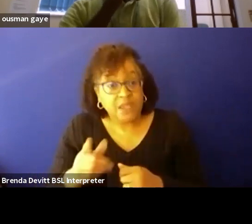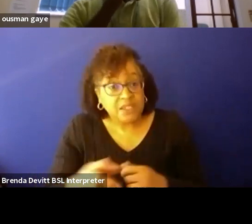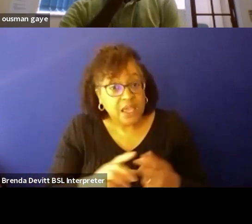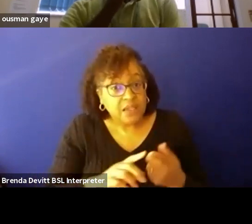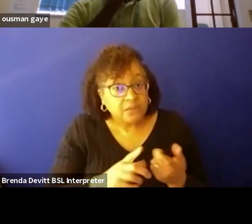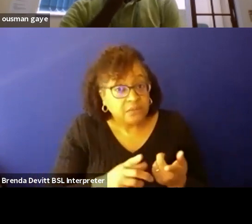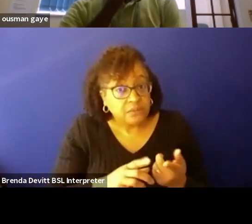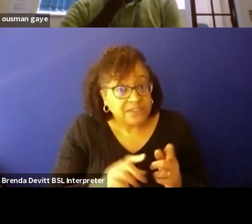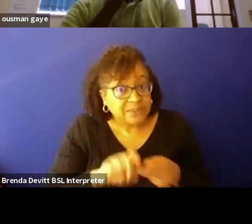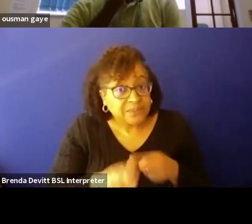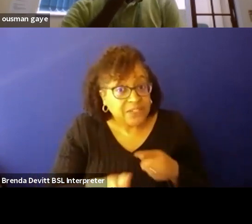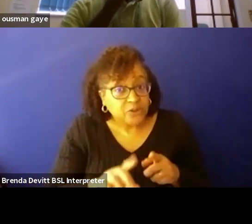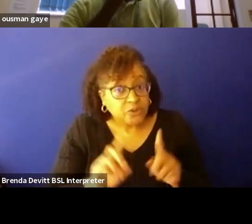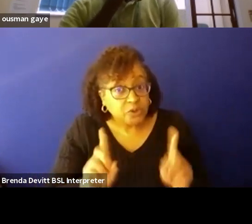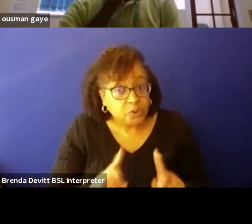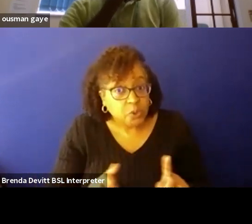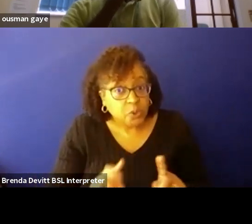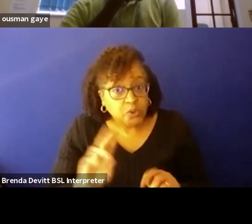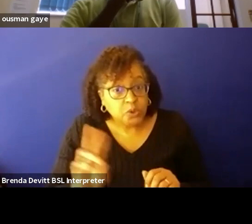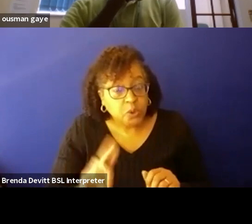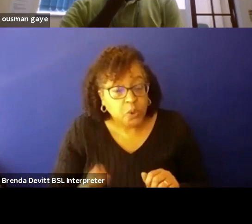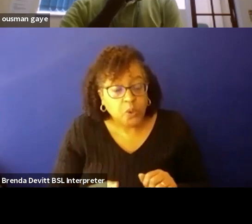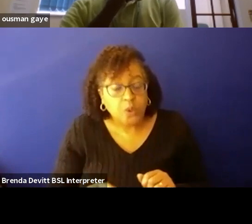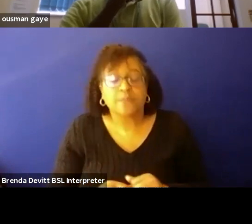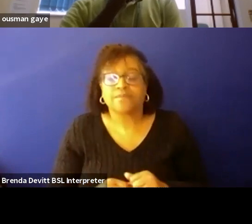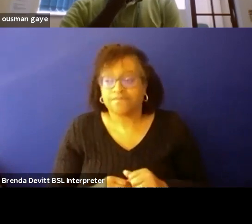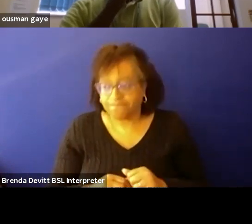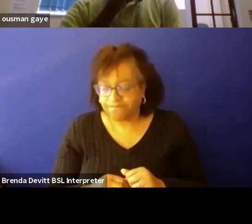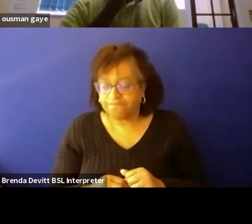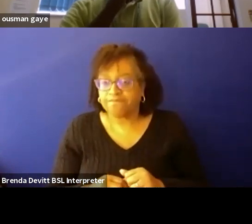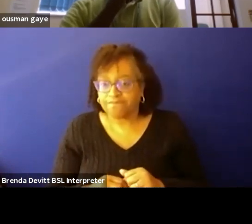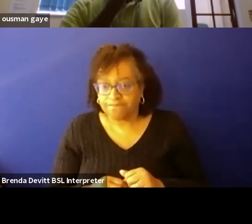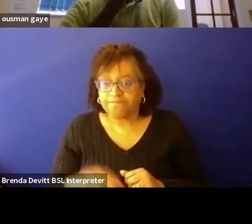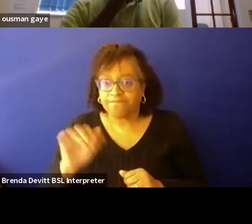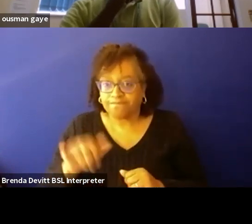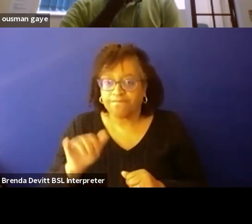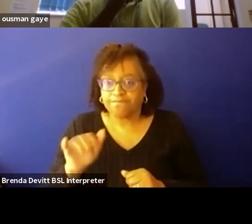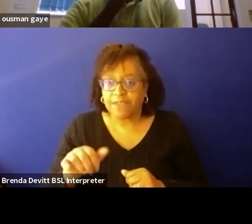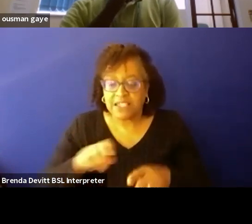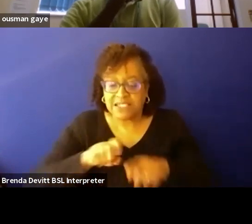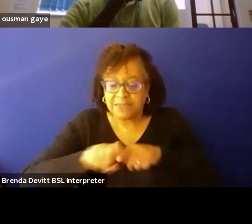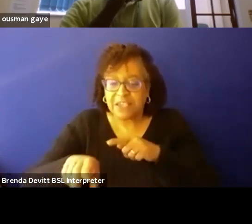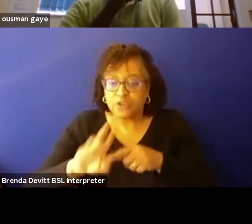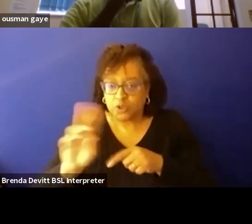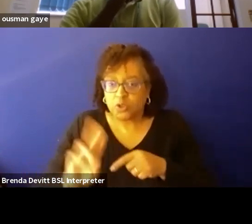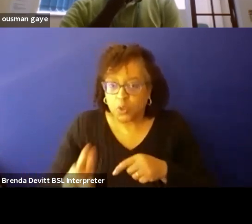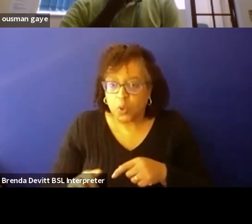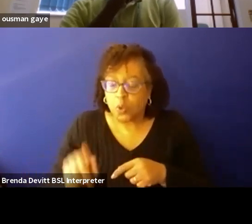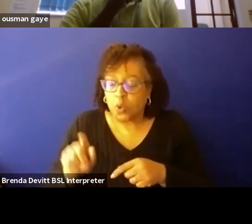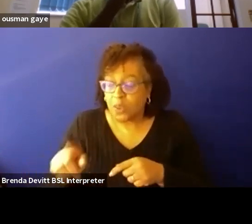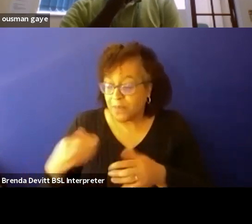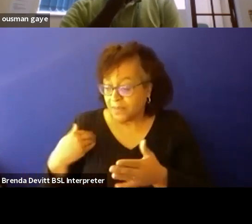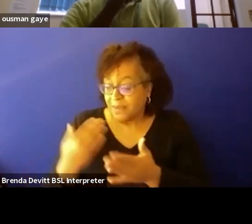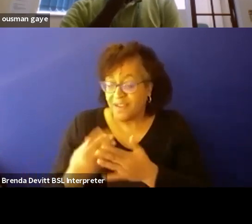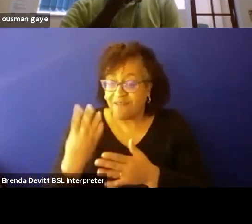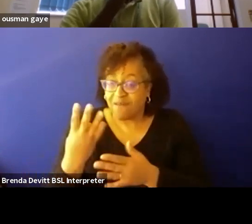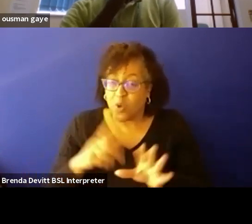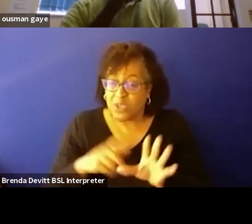Peterborough. Right. Which took me 4 years to fight to get him into that school. And like